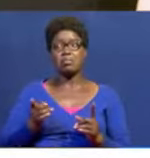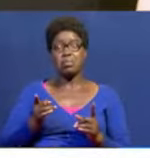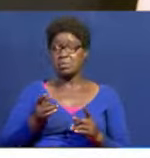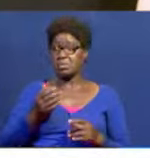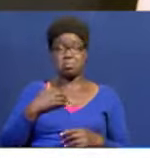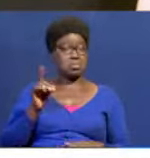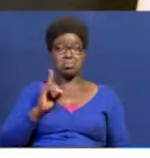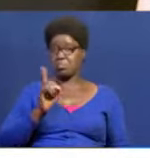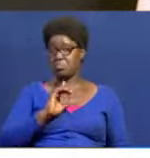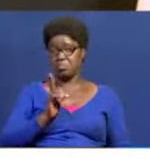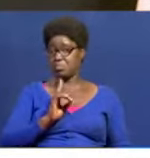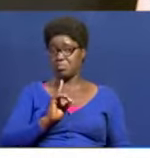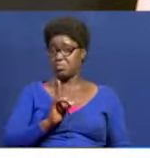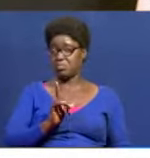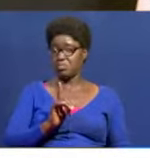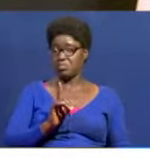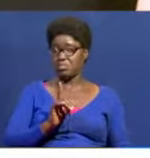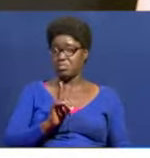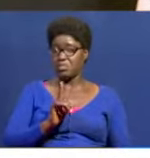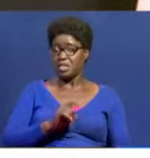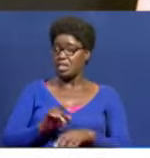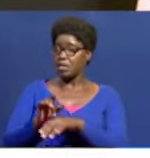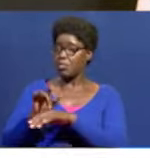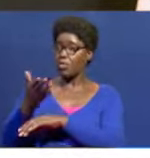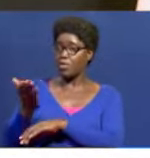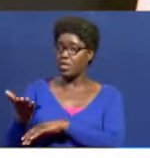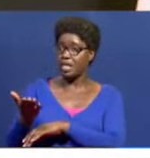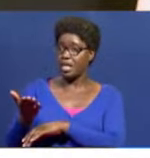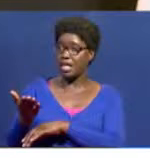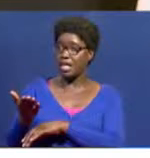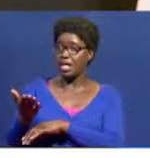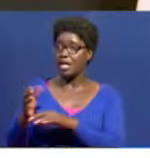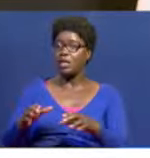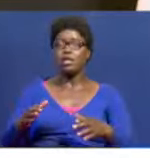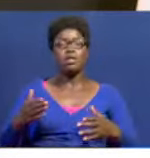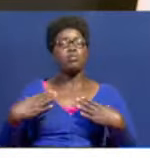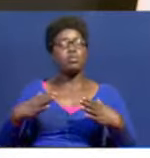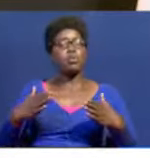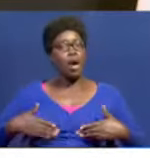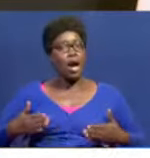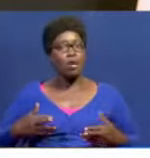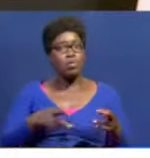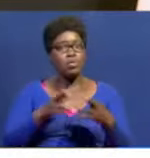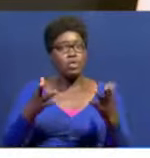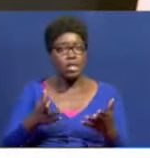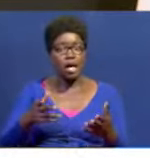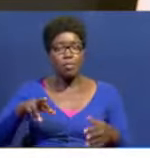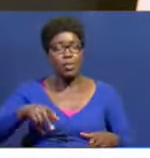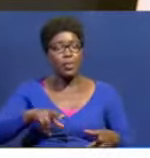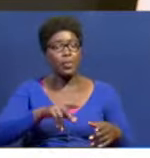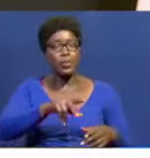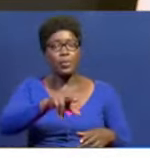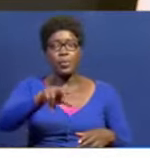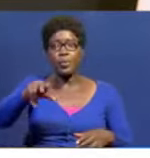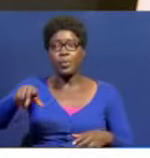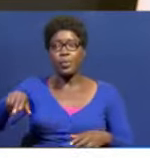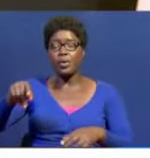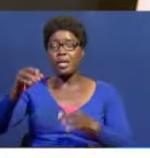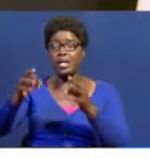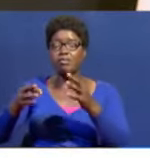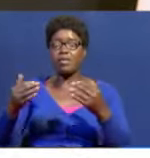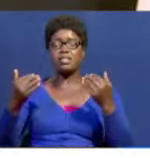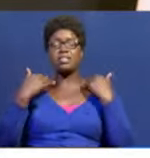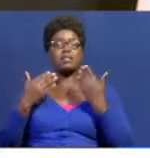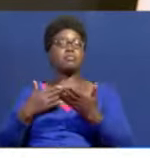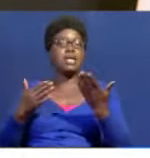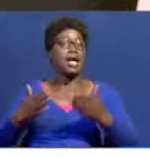didn't. And when I went there, that Shariani market, people are very happy with that road. Because I walk there in the morning when I sleep there.